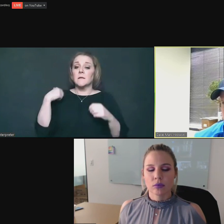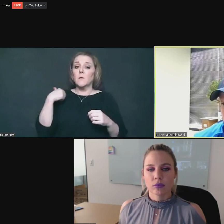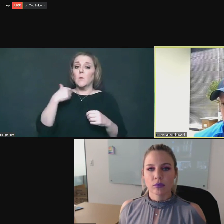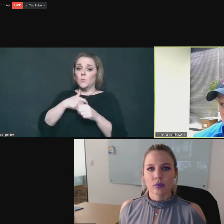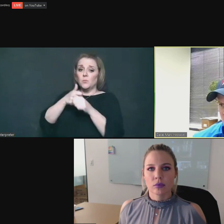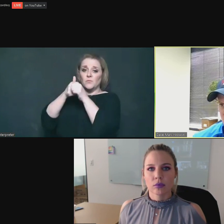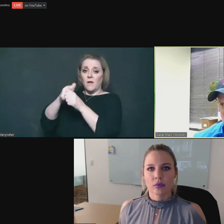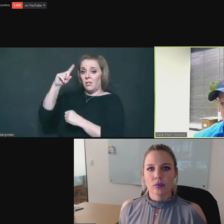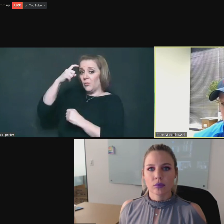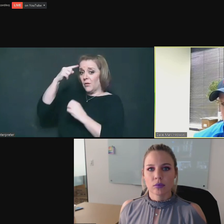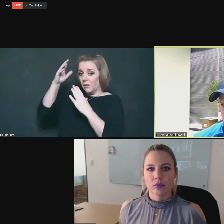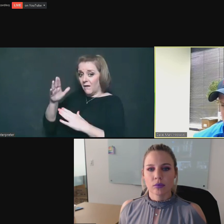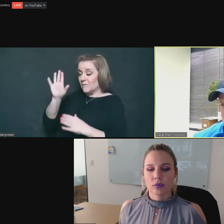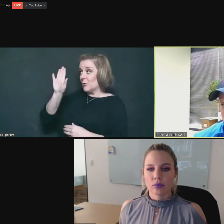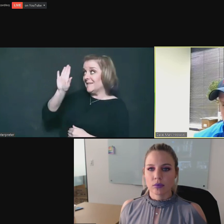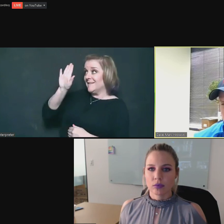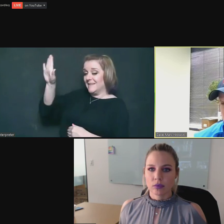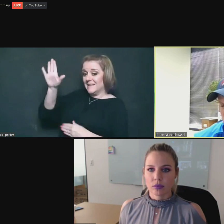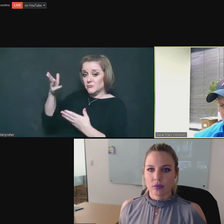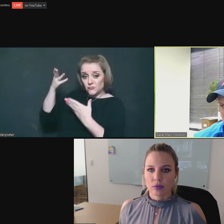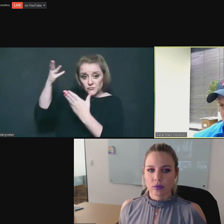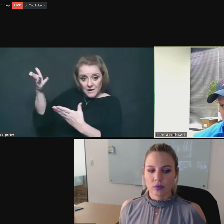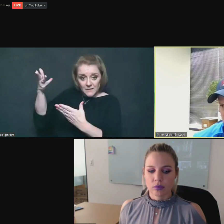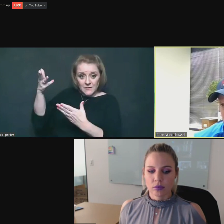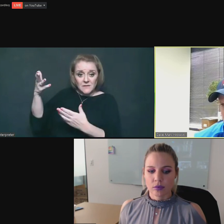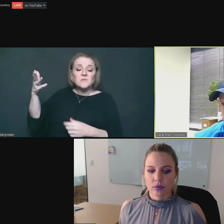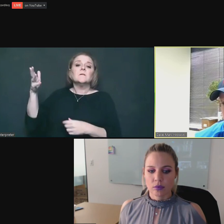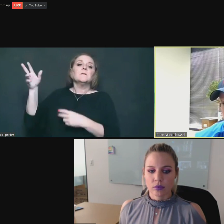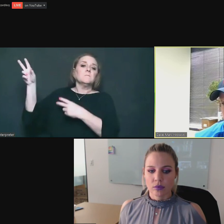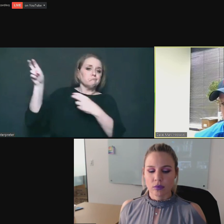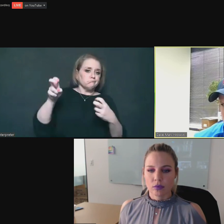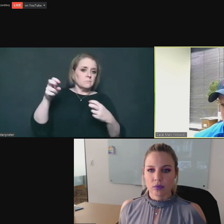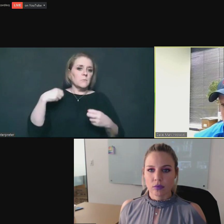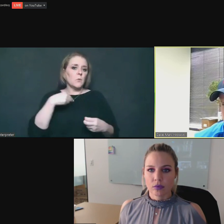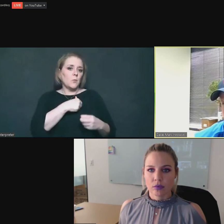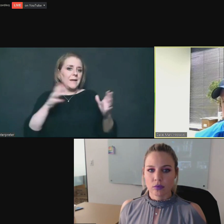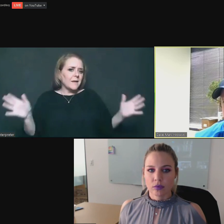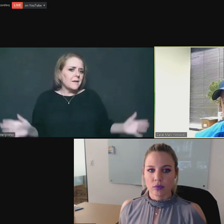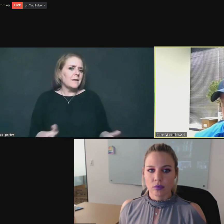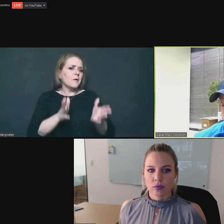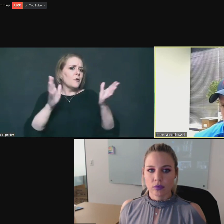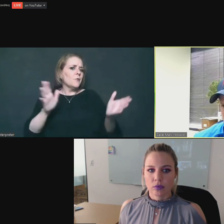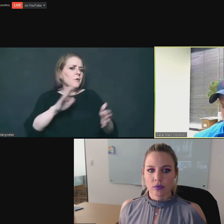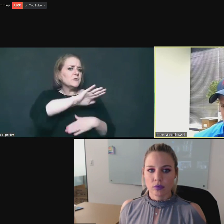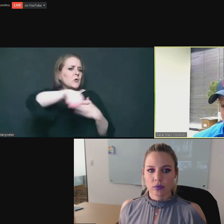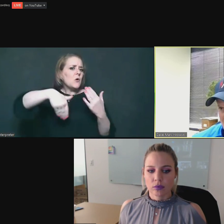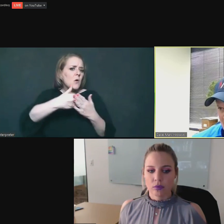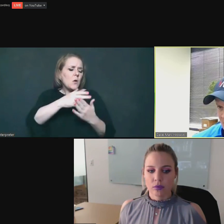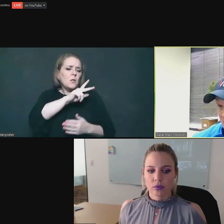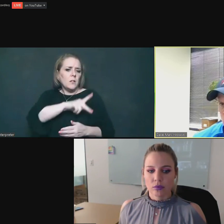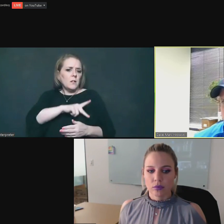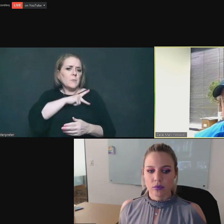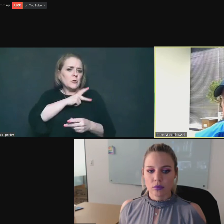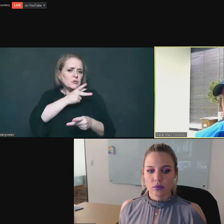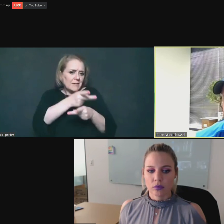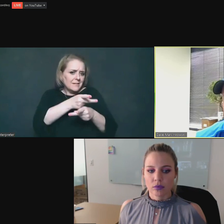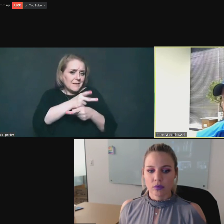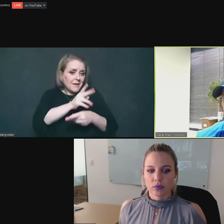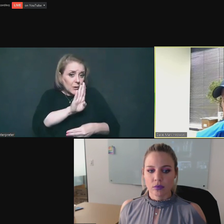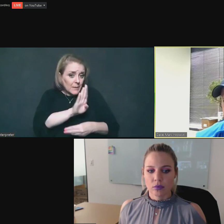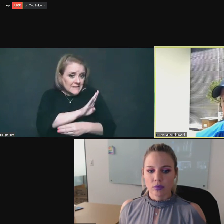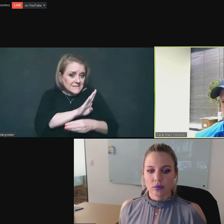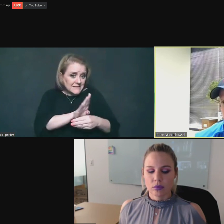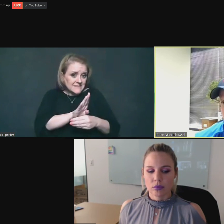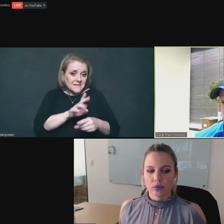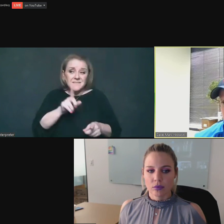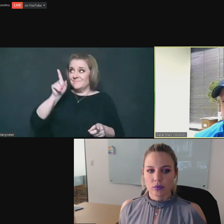which I would encourage, obviously, all personal care businesses to look at, it would have had about 20 additional